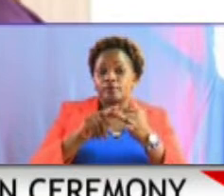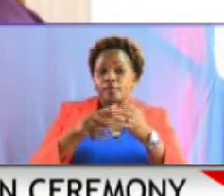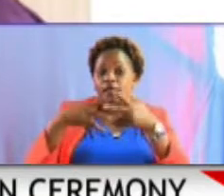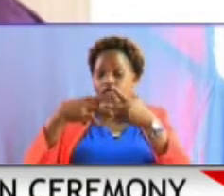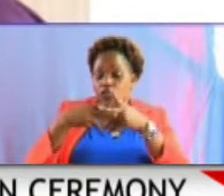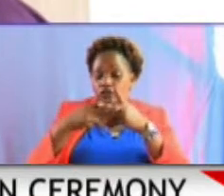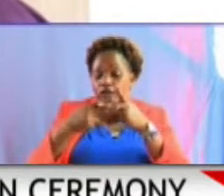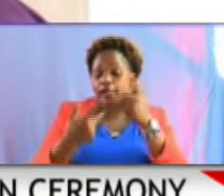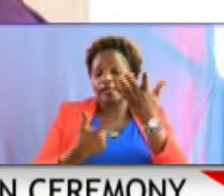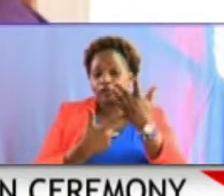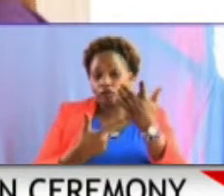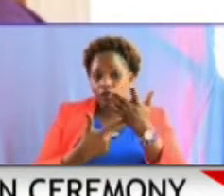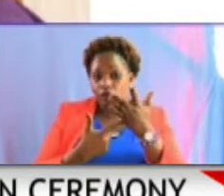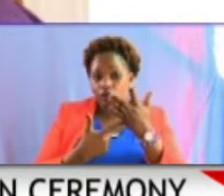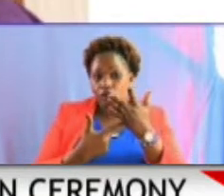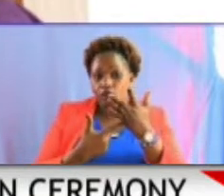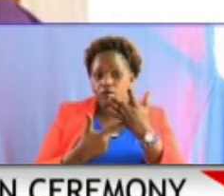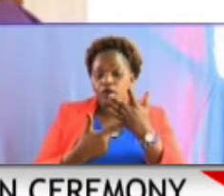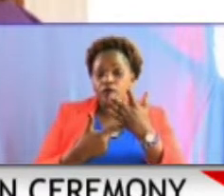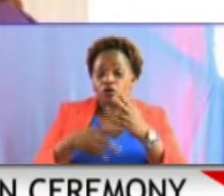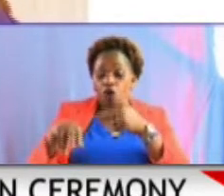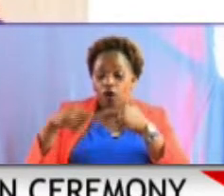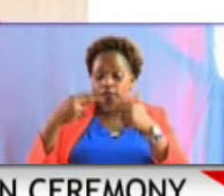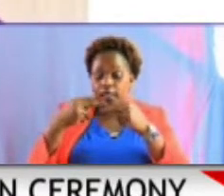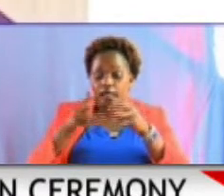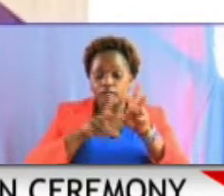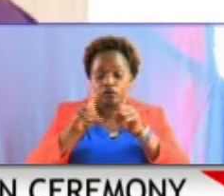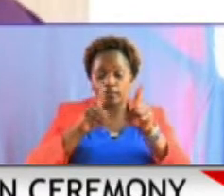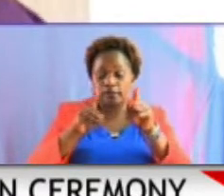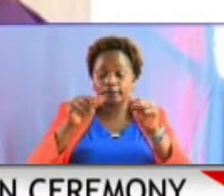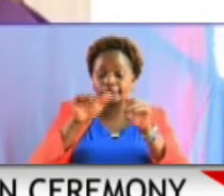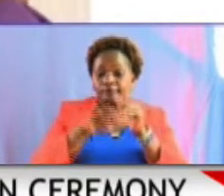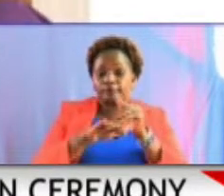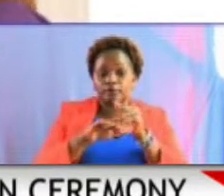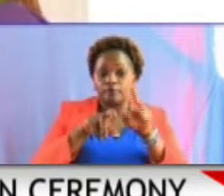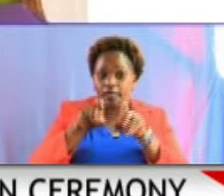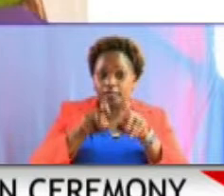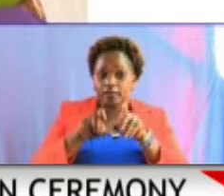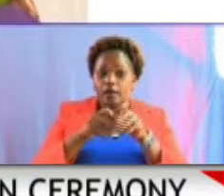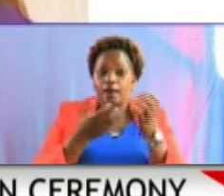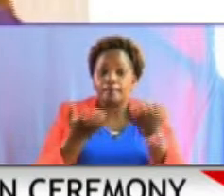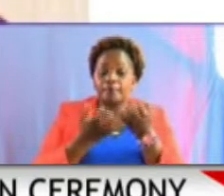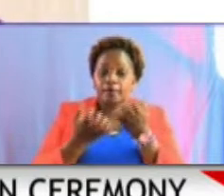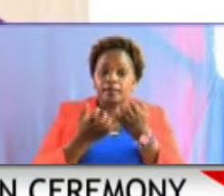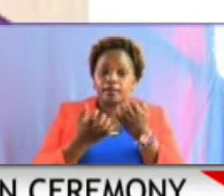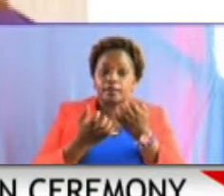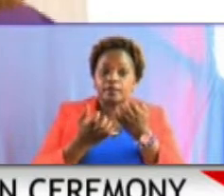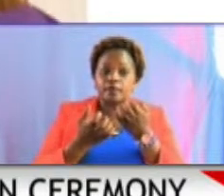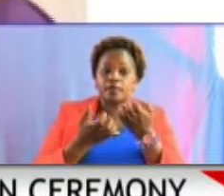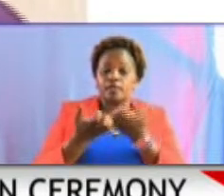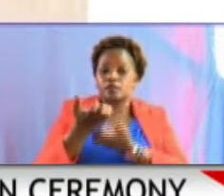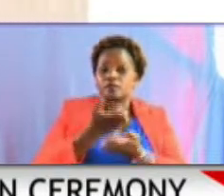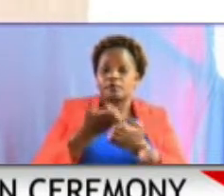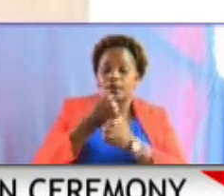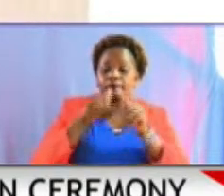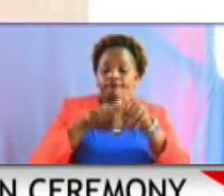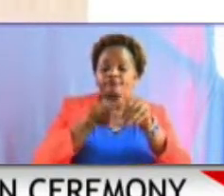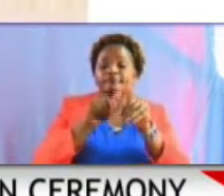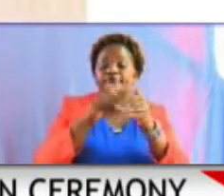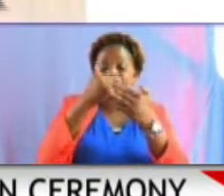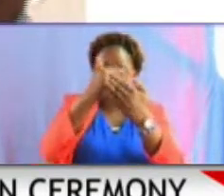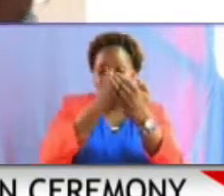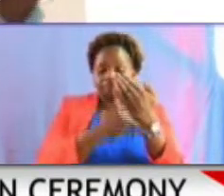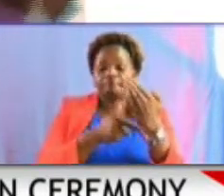and Technology, School of Hospitality and Tourism Management, School of Business and Economics, in that order.